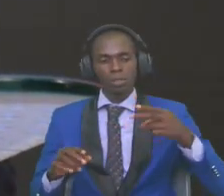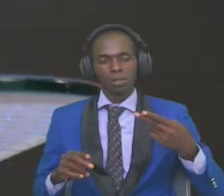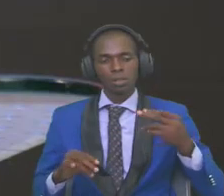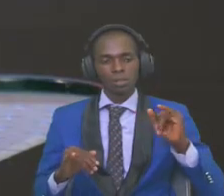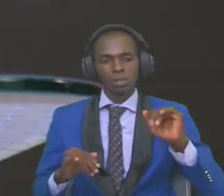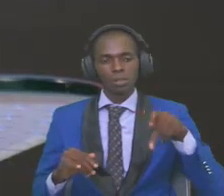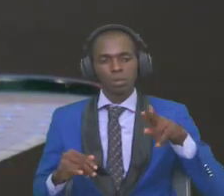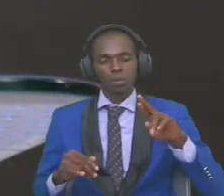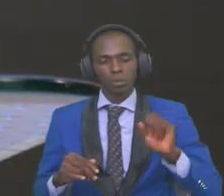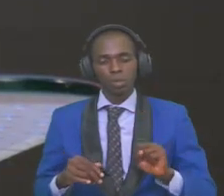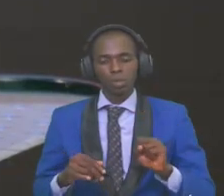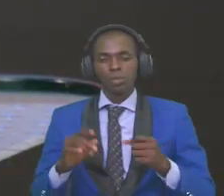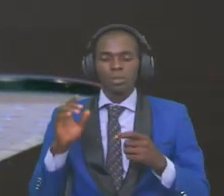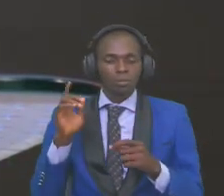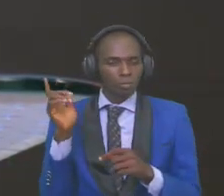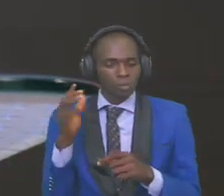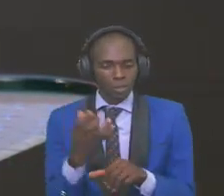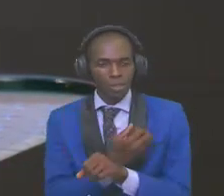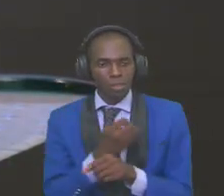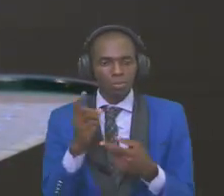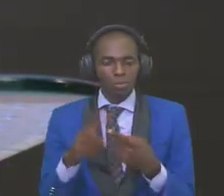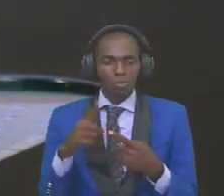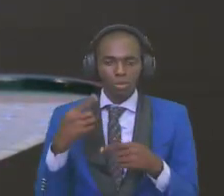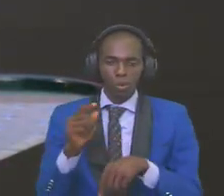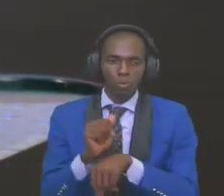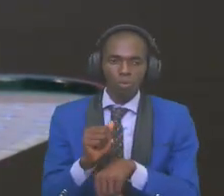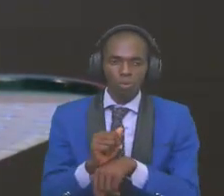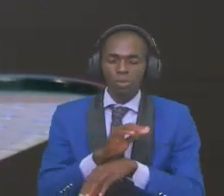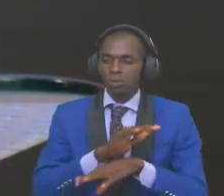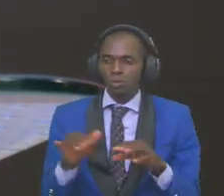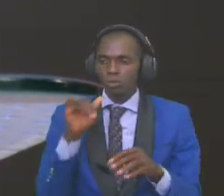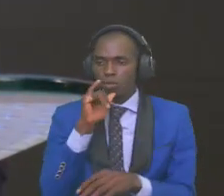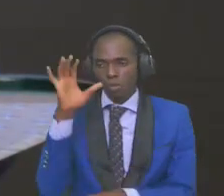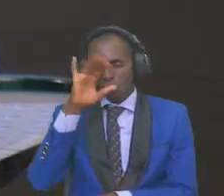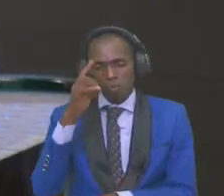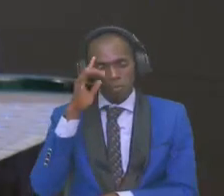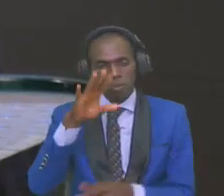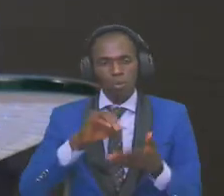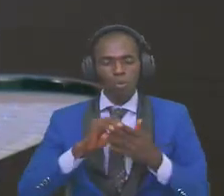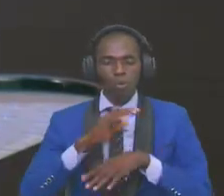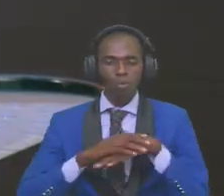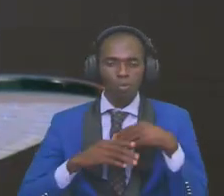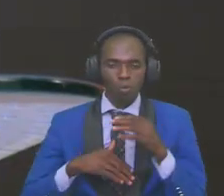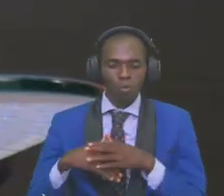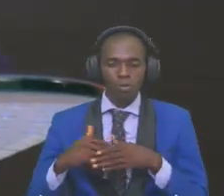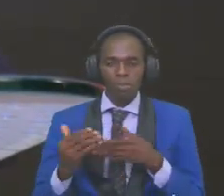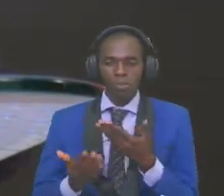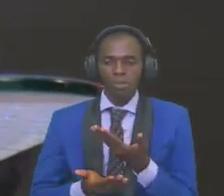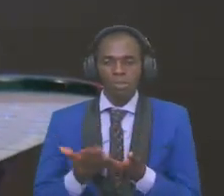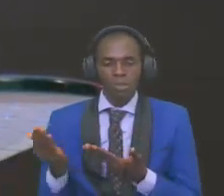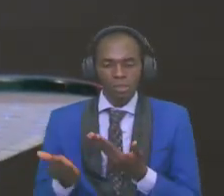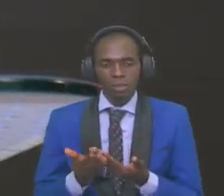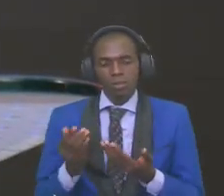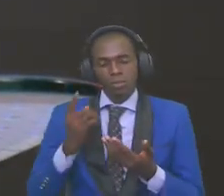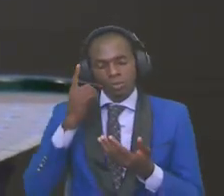to the ministry. Don't take it to your convenience. to your ease, to your